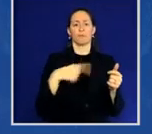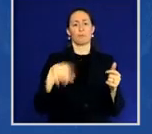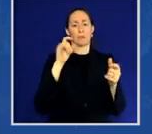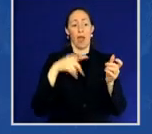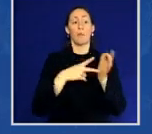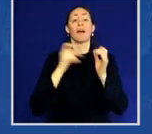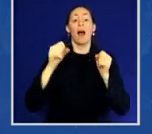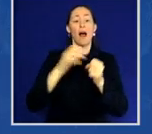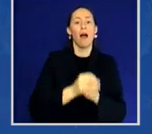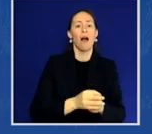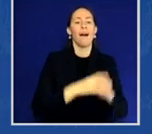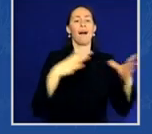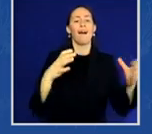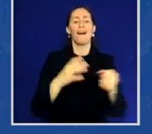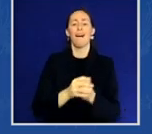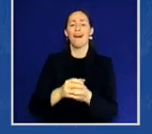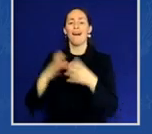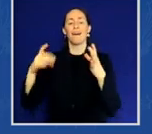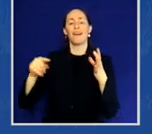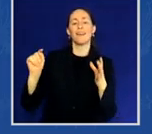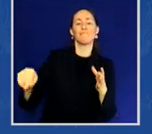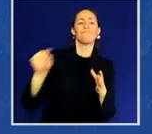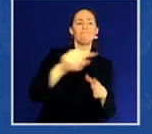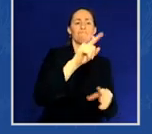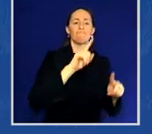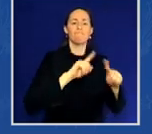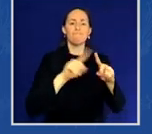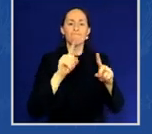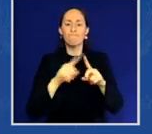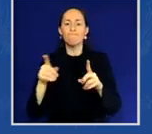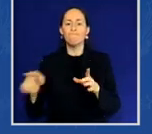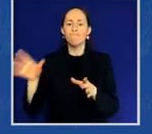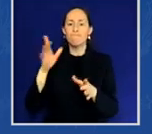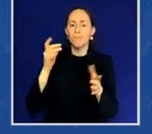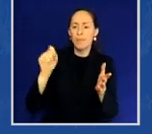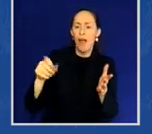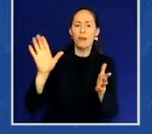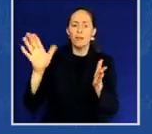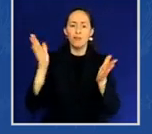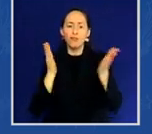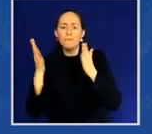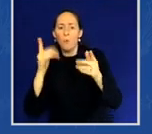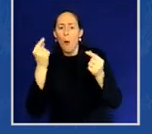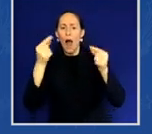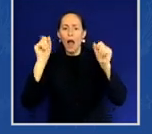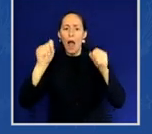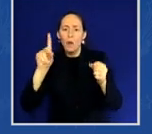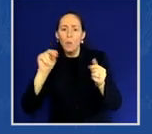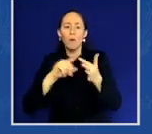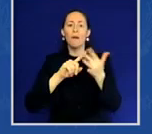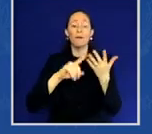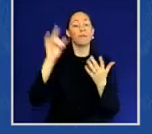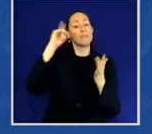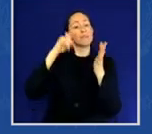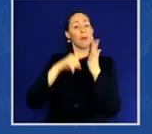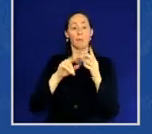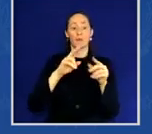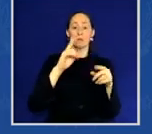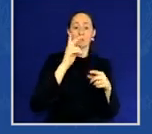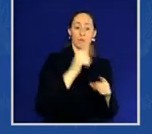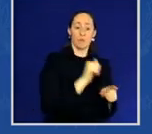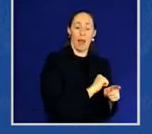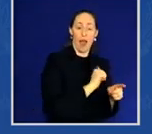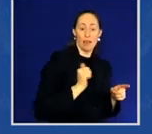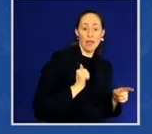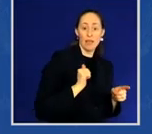rail service. Imagine a two-hour train ride between Atlanta and Charlotte going at speeds of 220